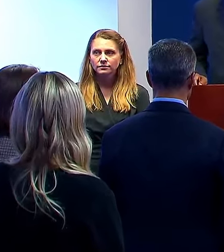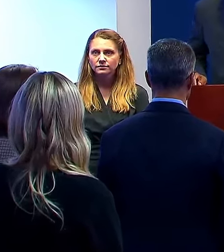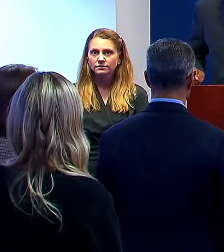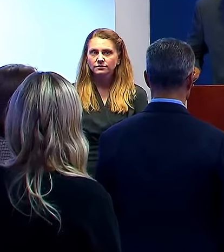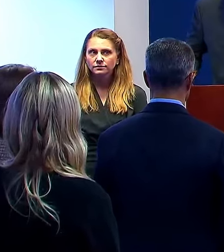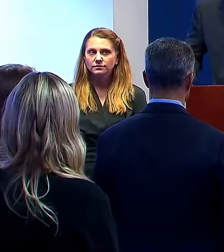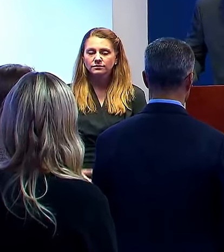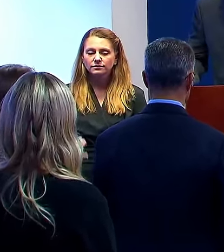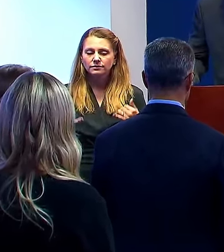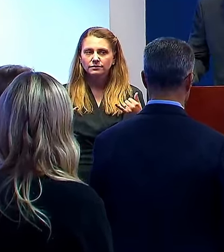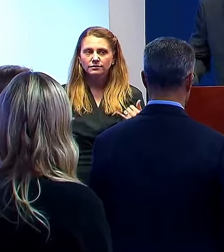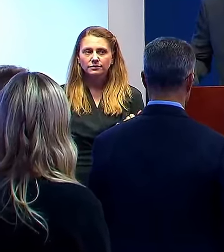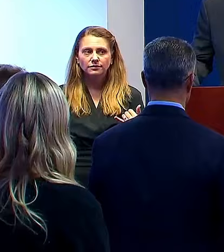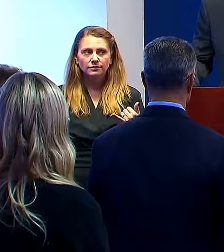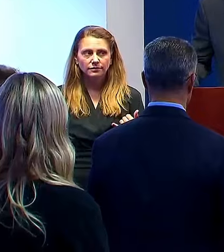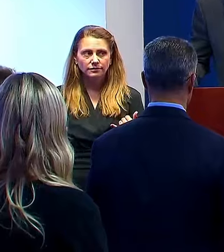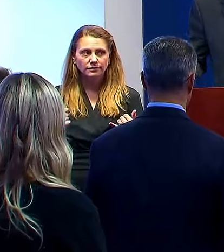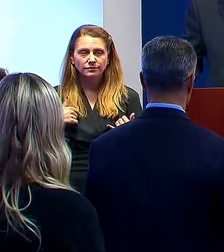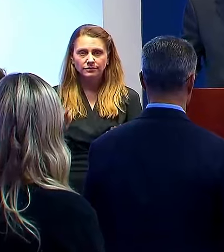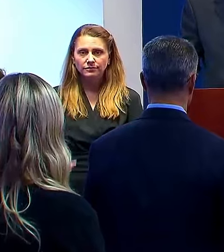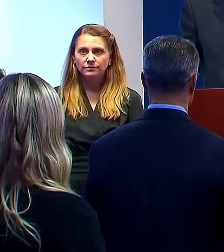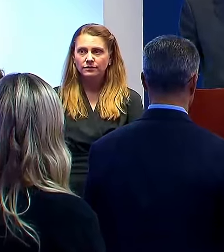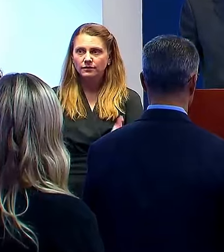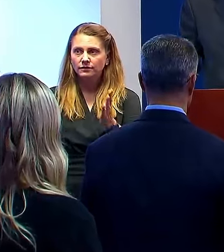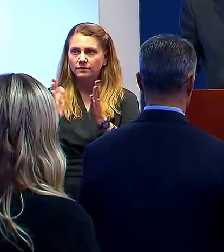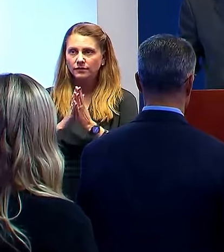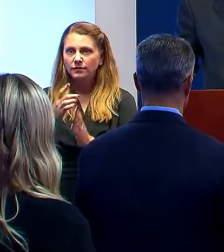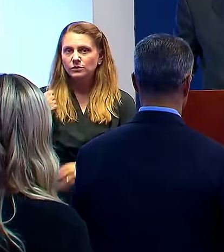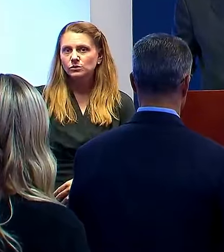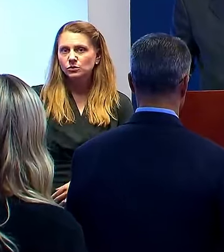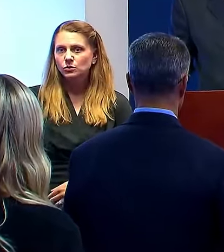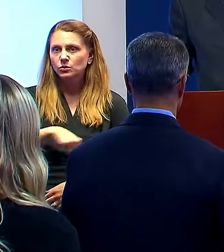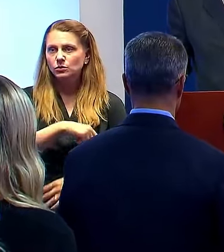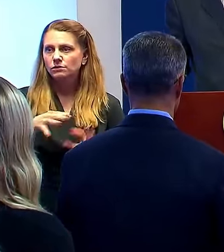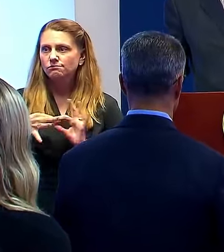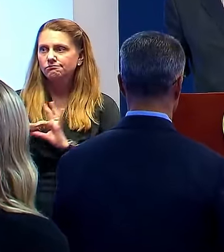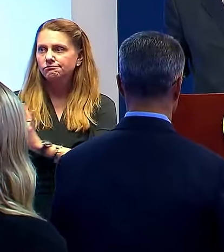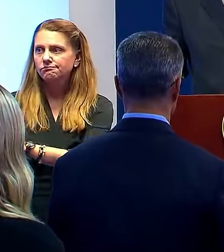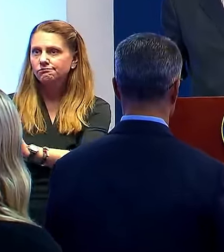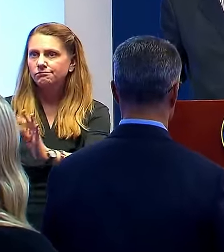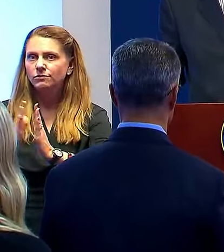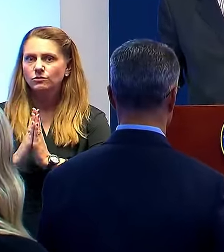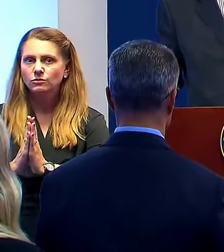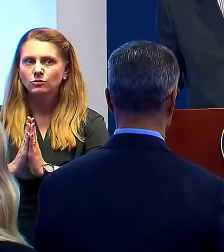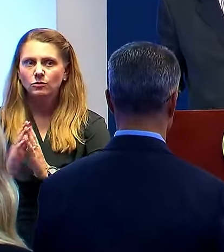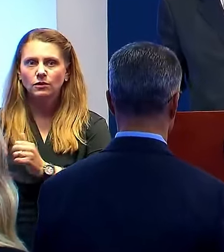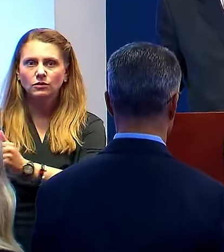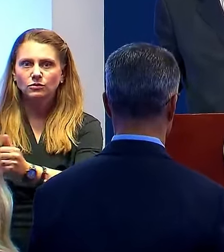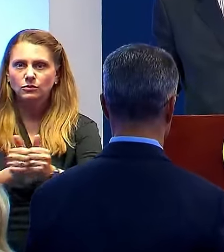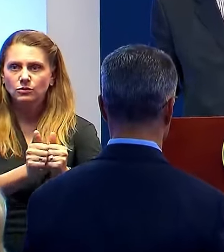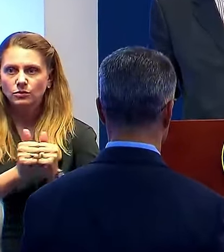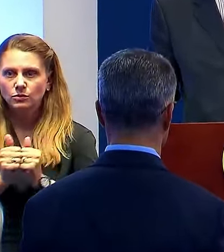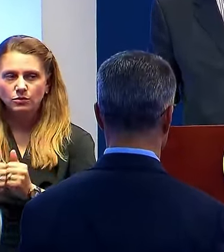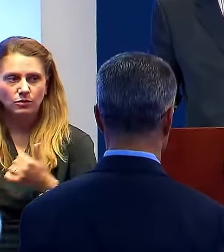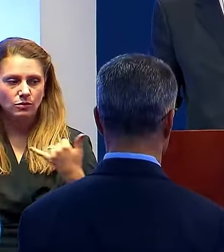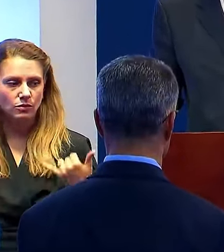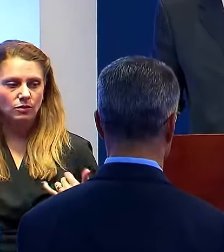I'm asking, please, that as we pray, because we are in a nation of